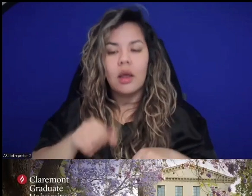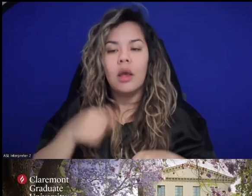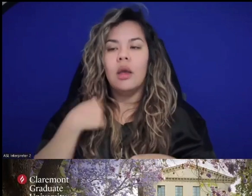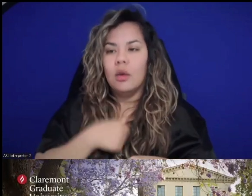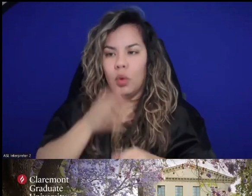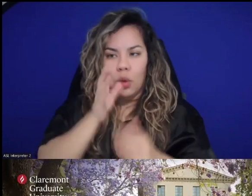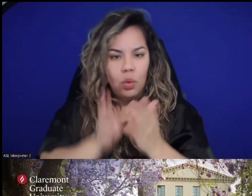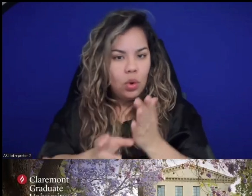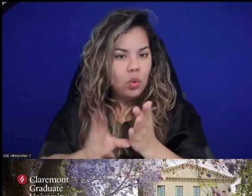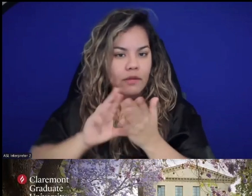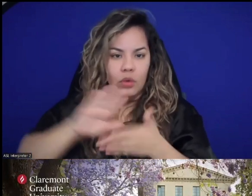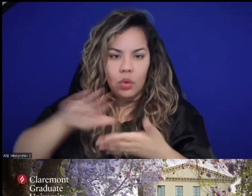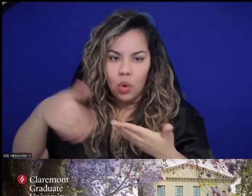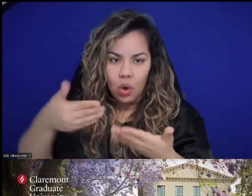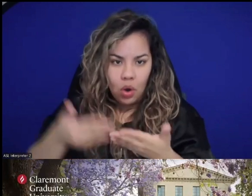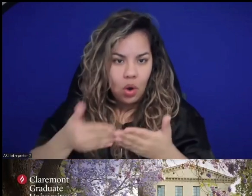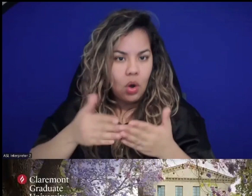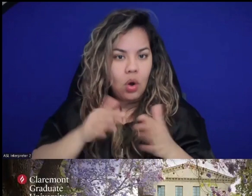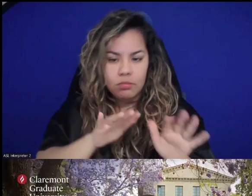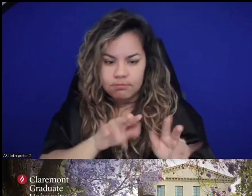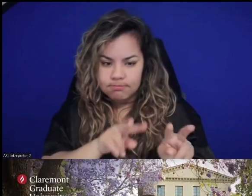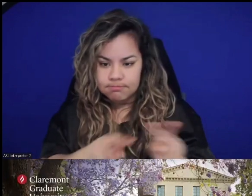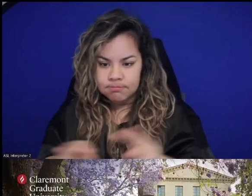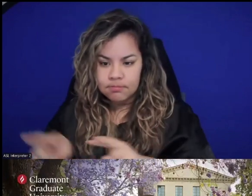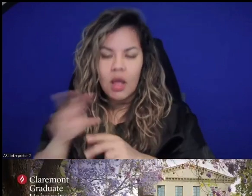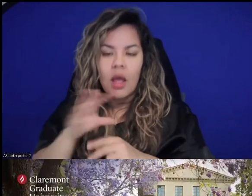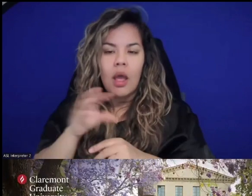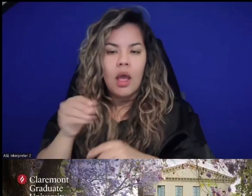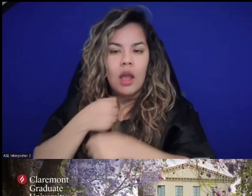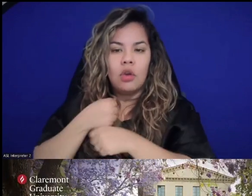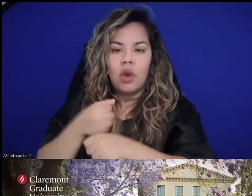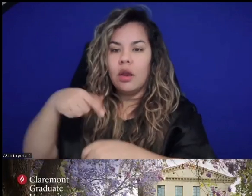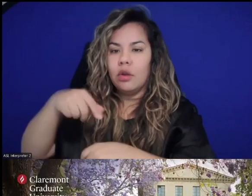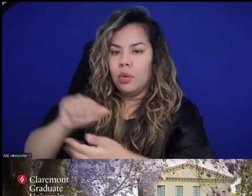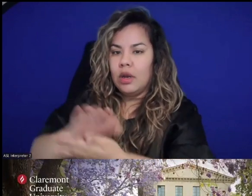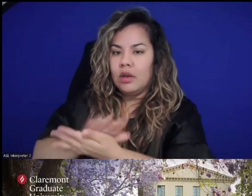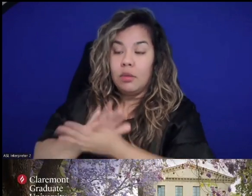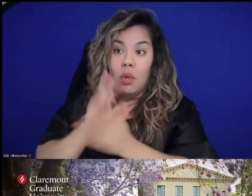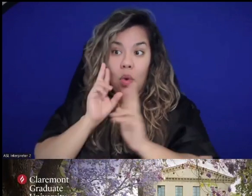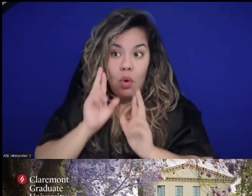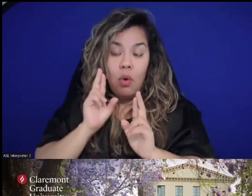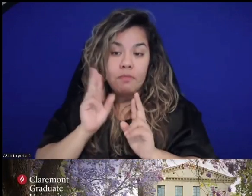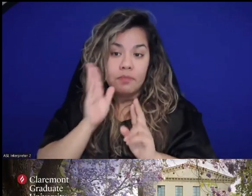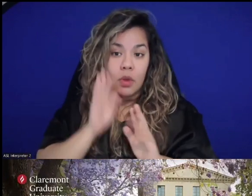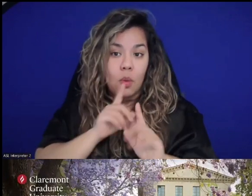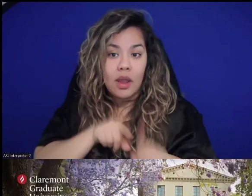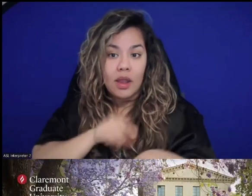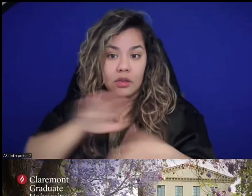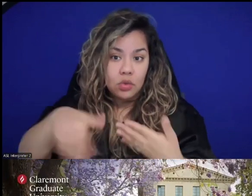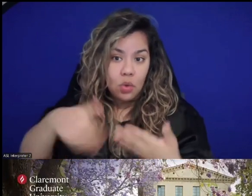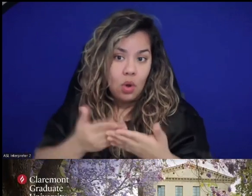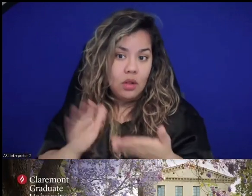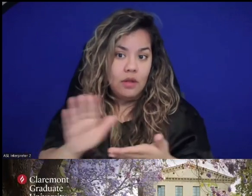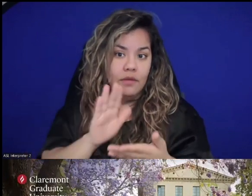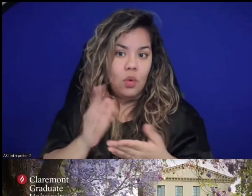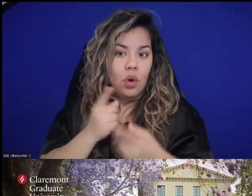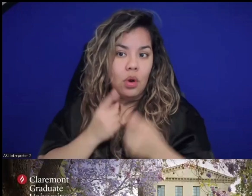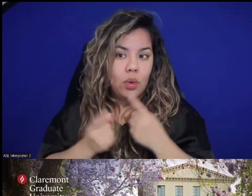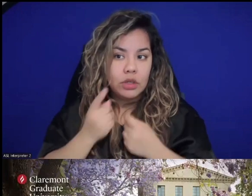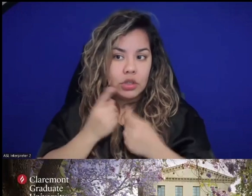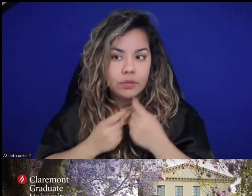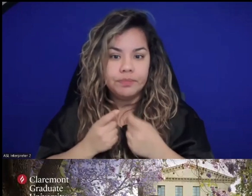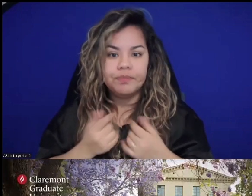and create a Q&A document, which will hopefully answer all of your questions. Okay, so I'd like